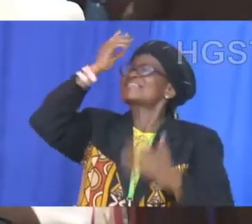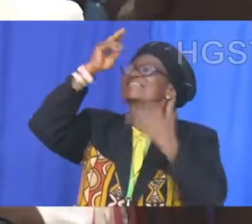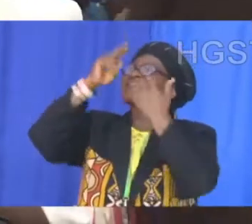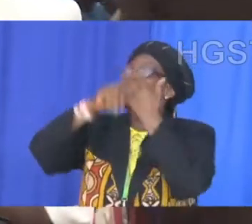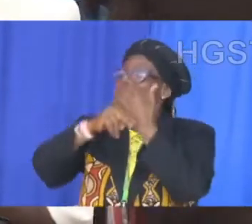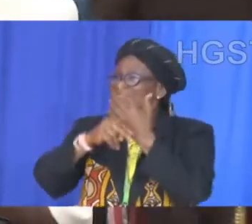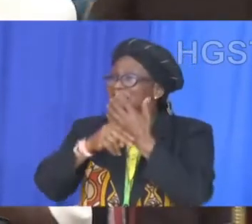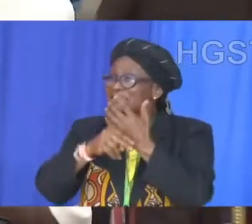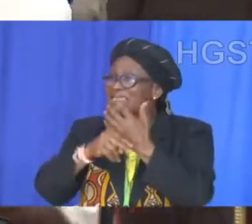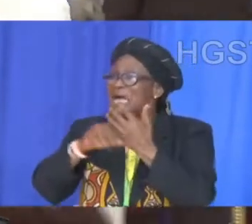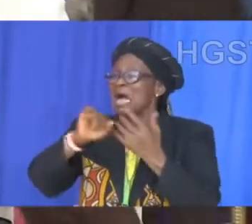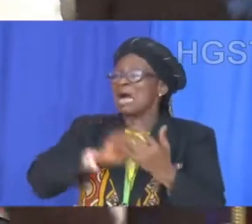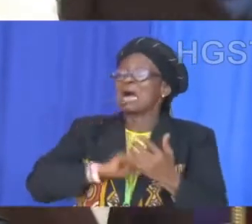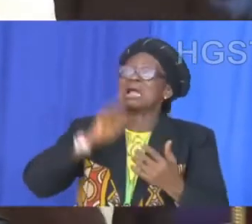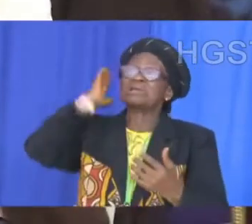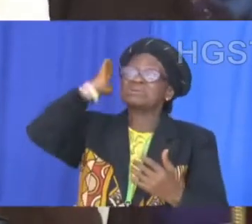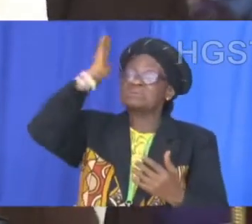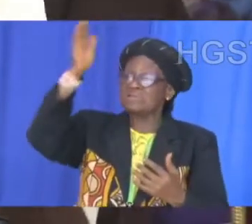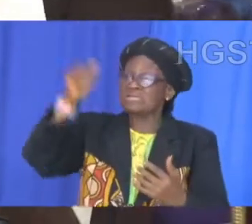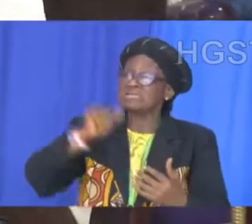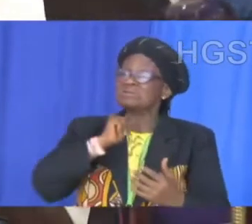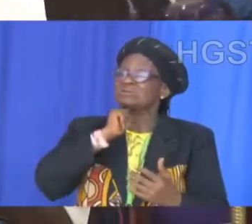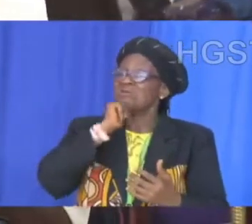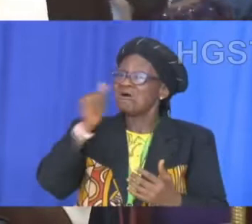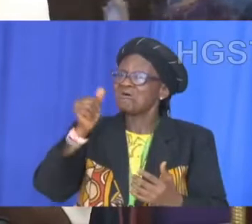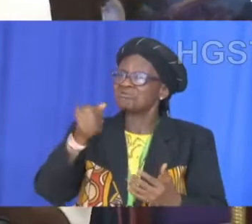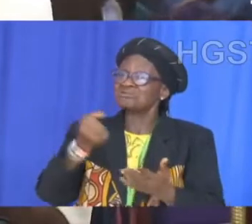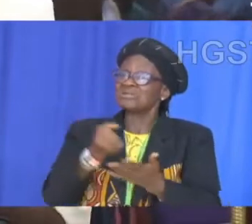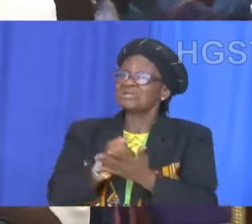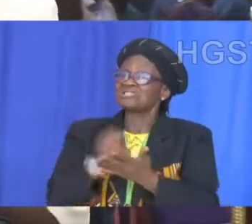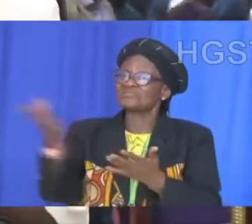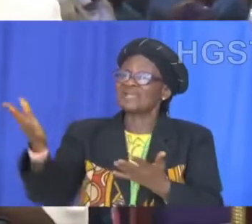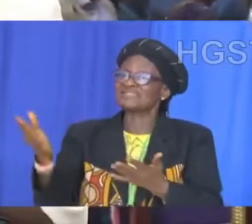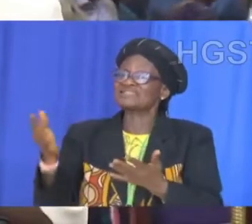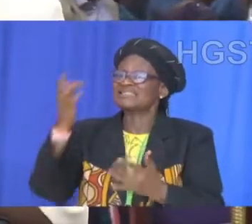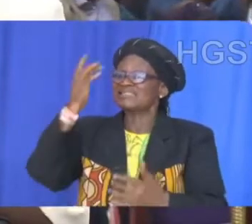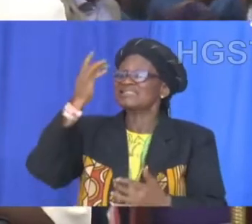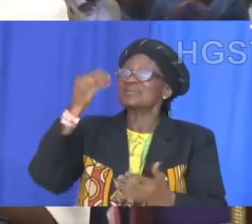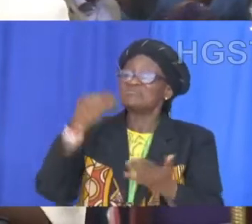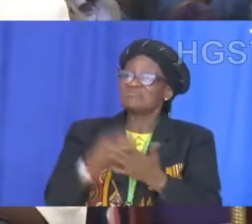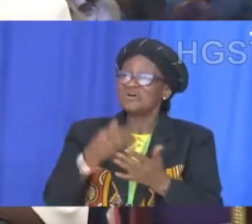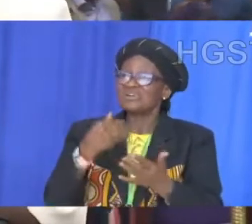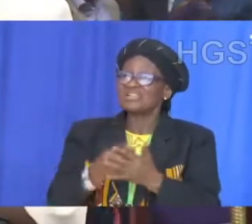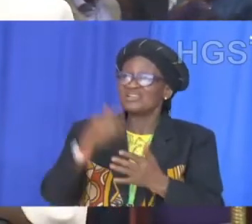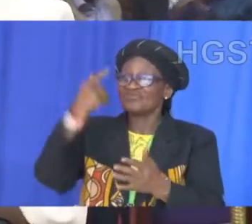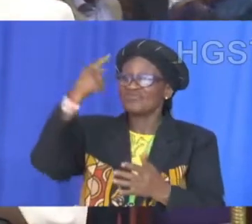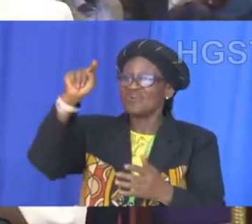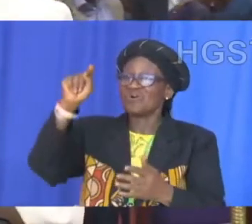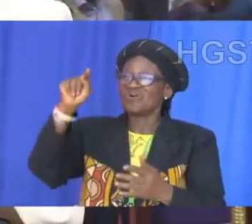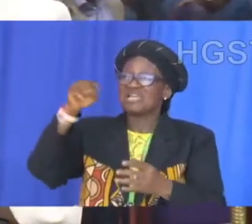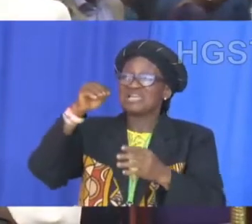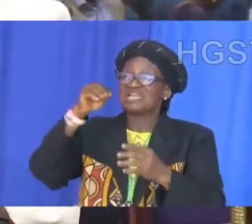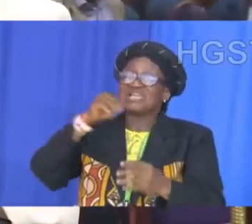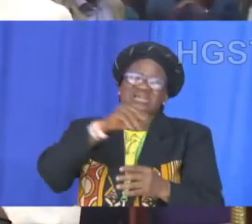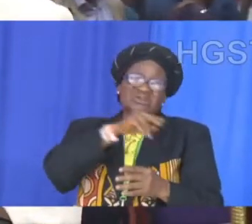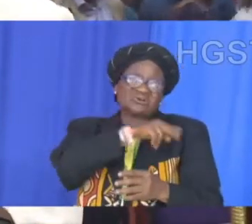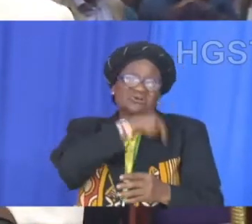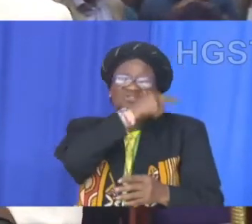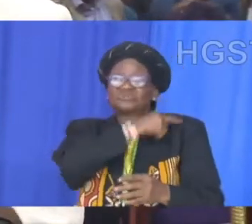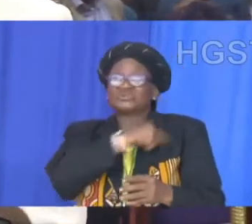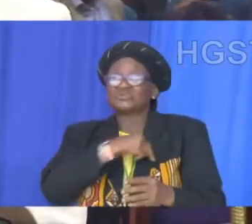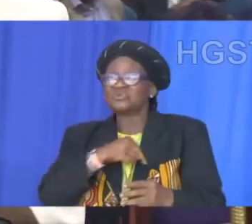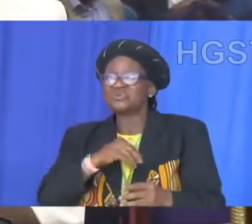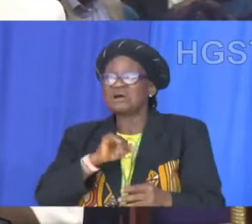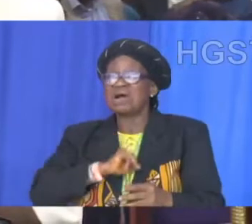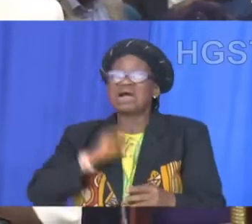year, and then you are going to sing my song with me. And then I just give you a